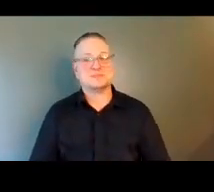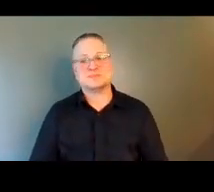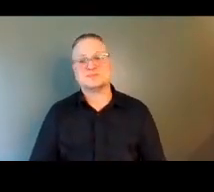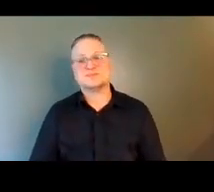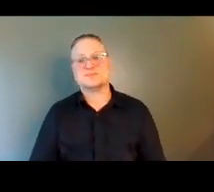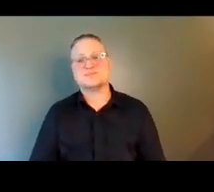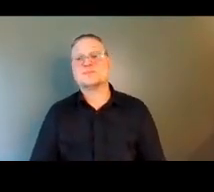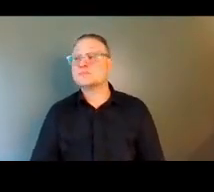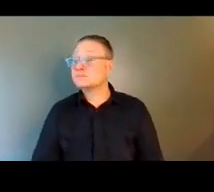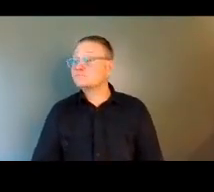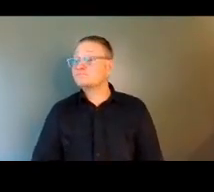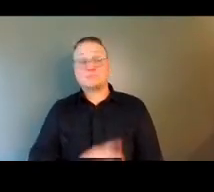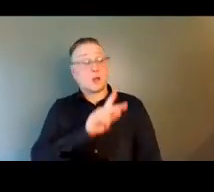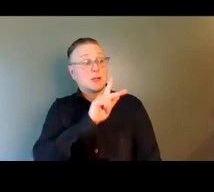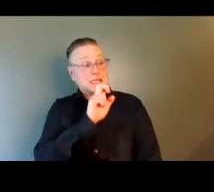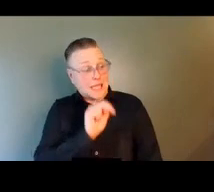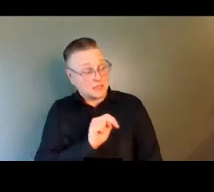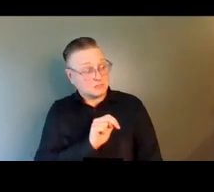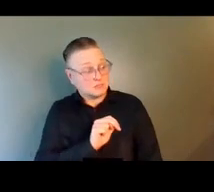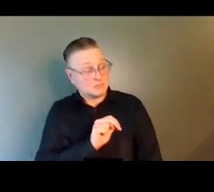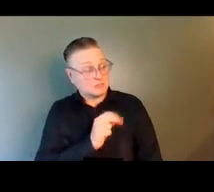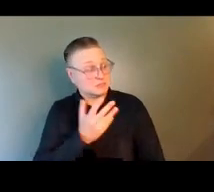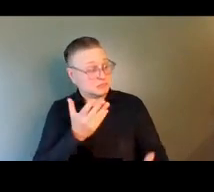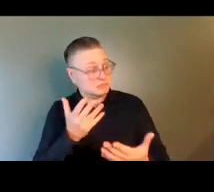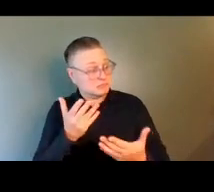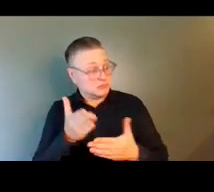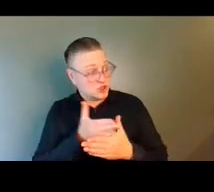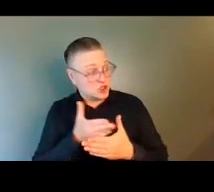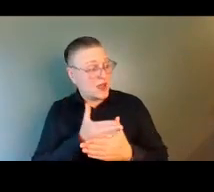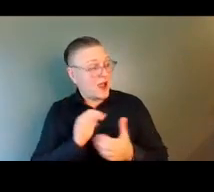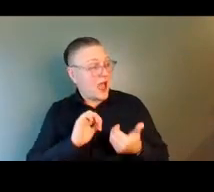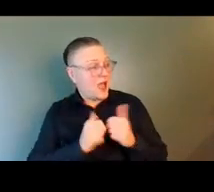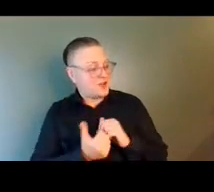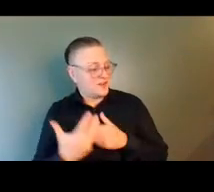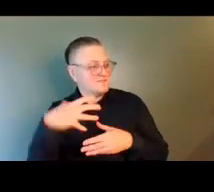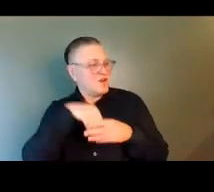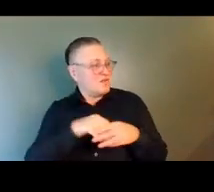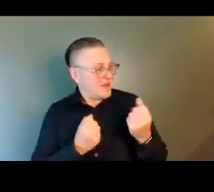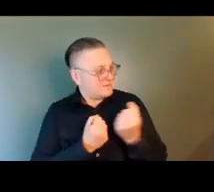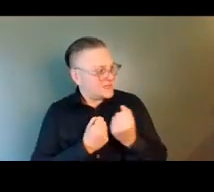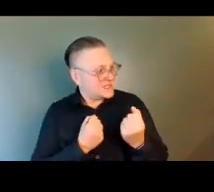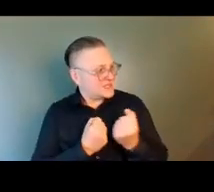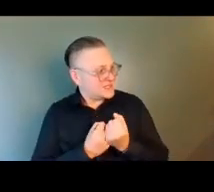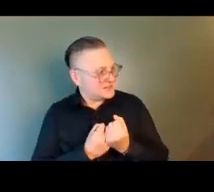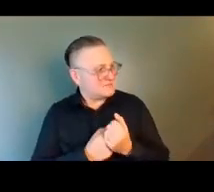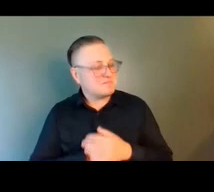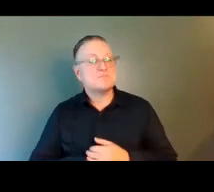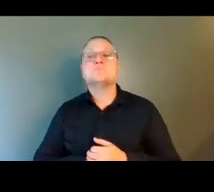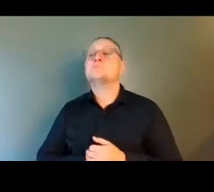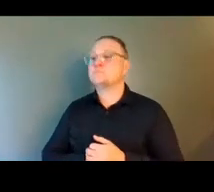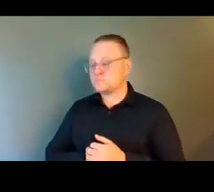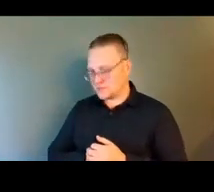Ken, would you like to share with us your experience in entering the advocacy arena? Sure.